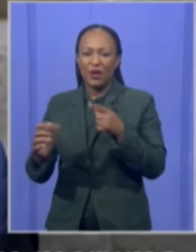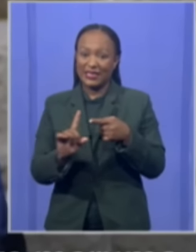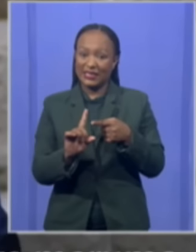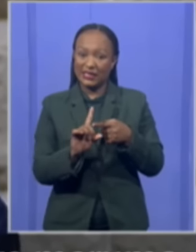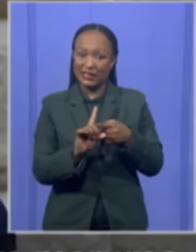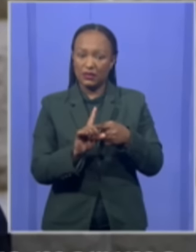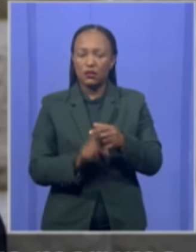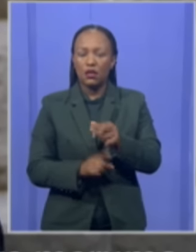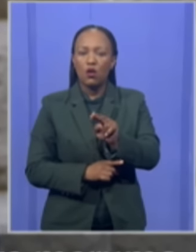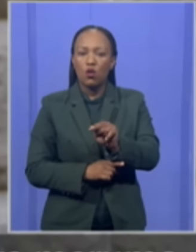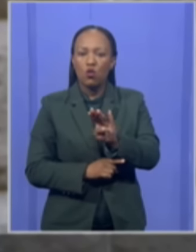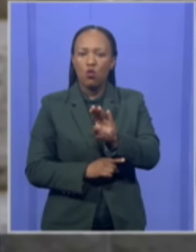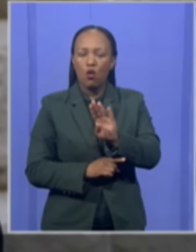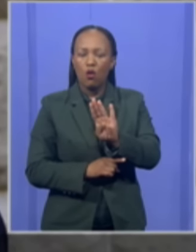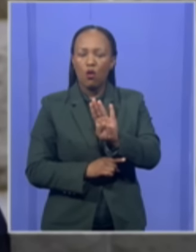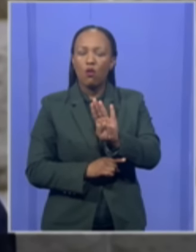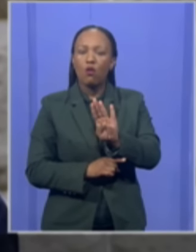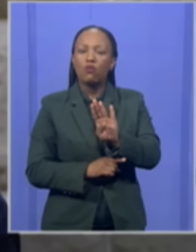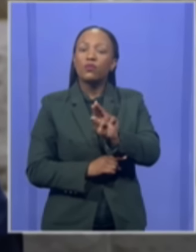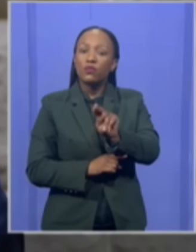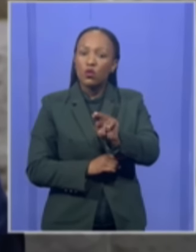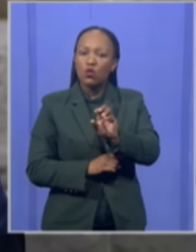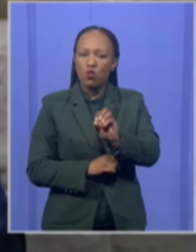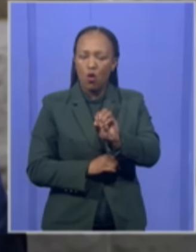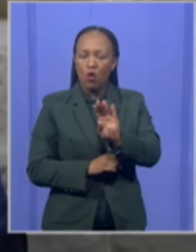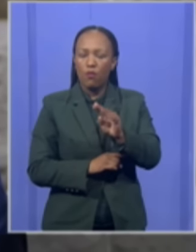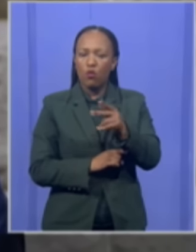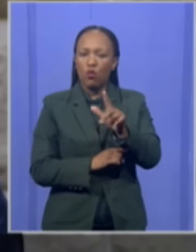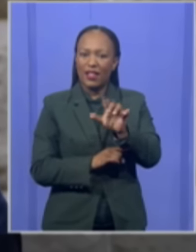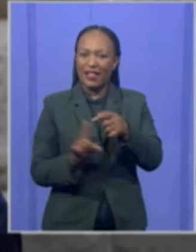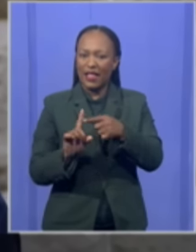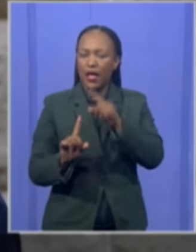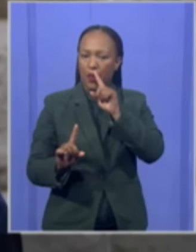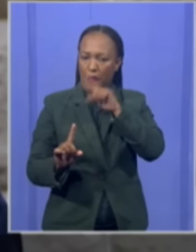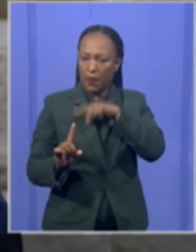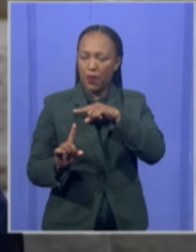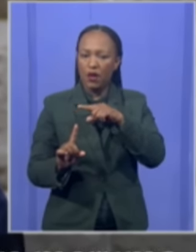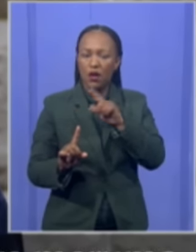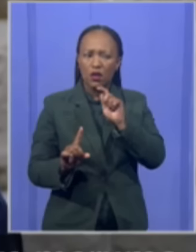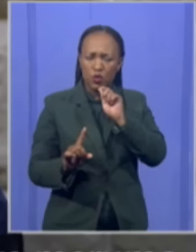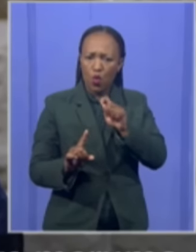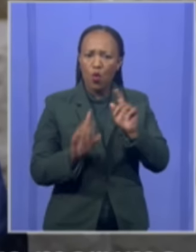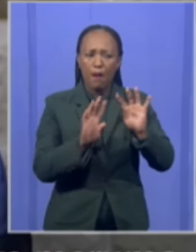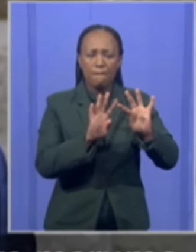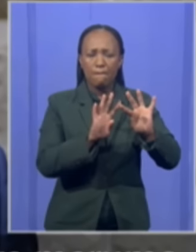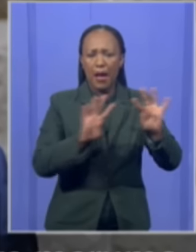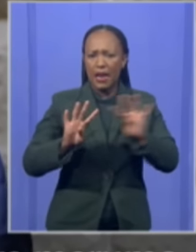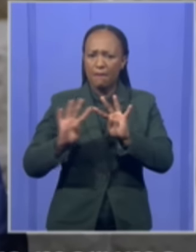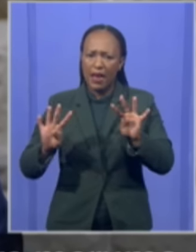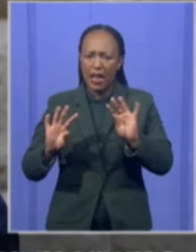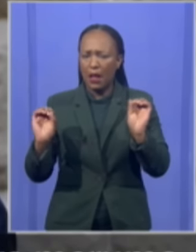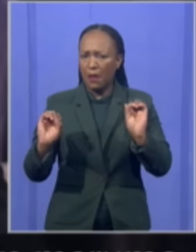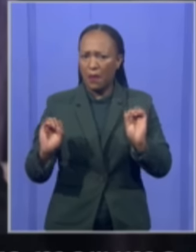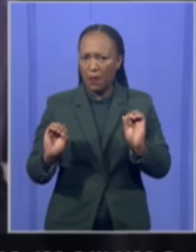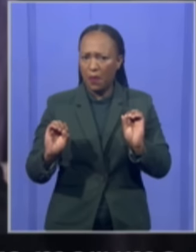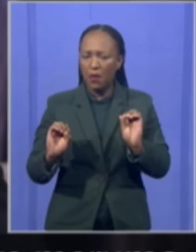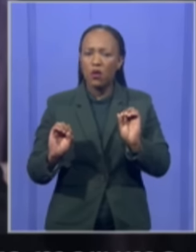that there was no panel. The minister could have just been honest with us from the beginning. We could be